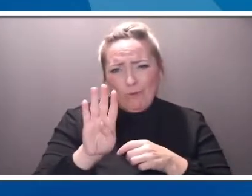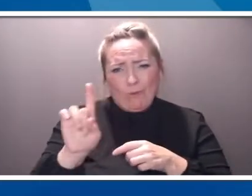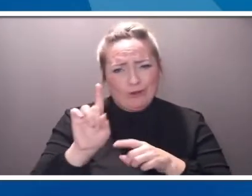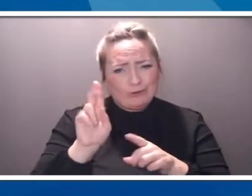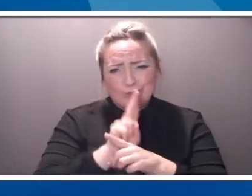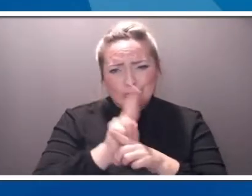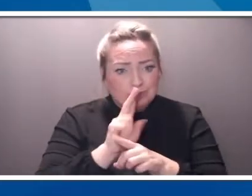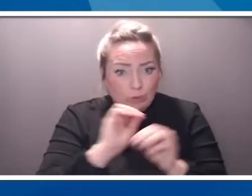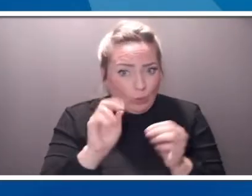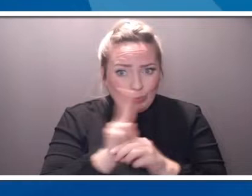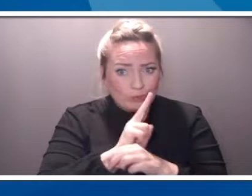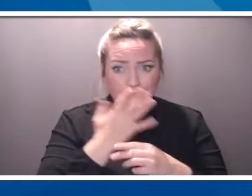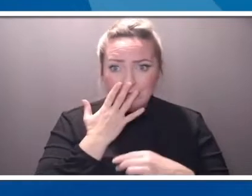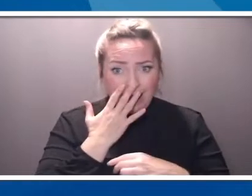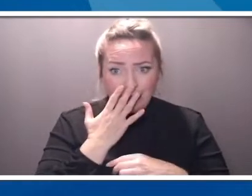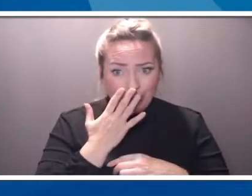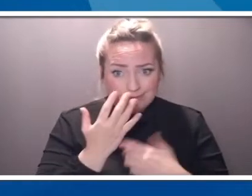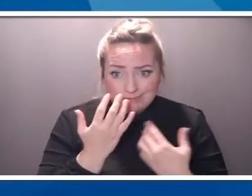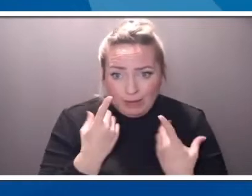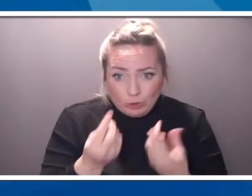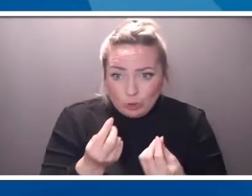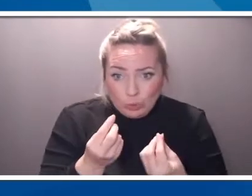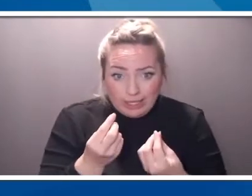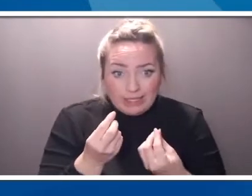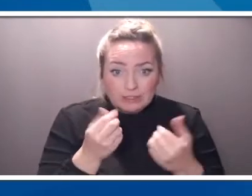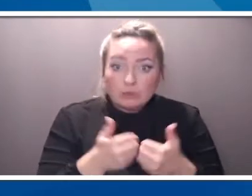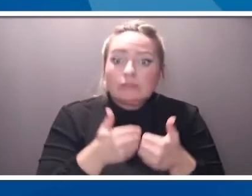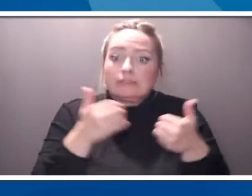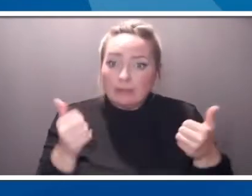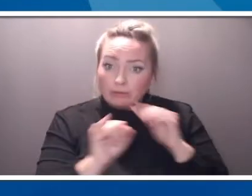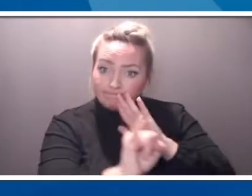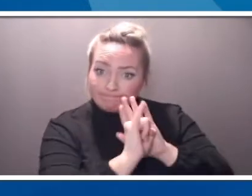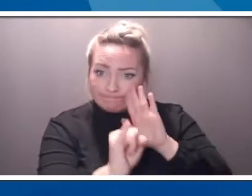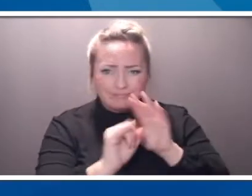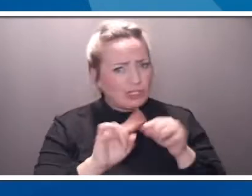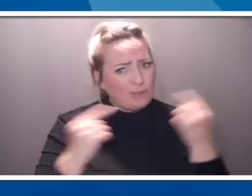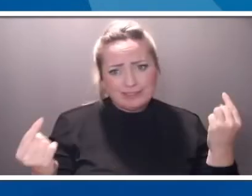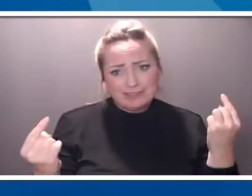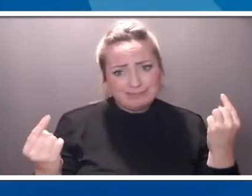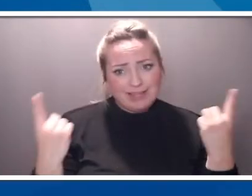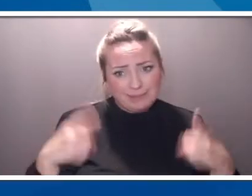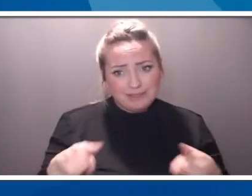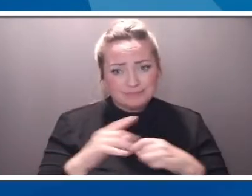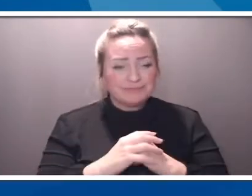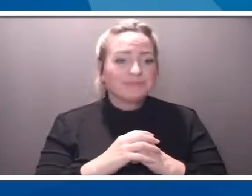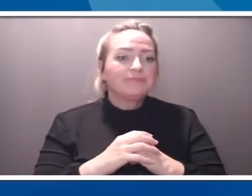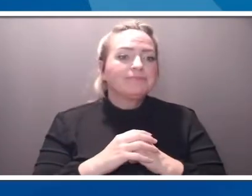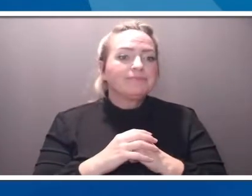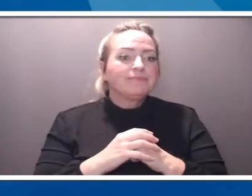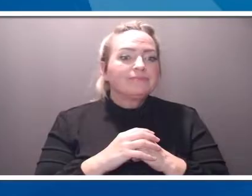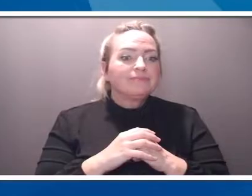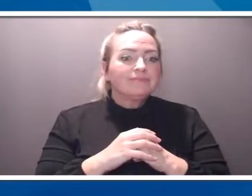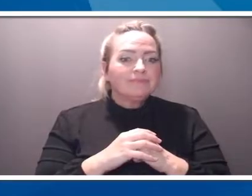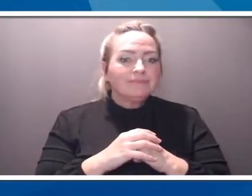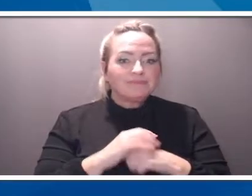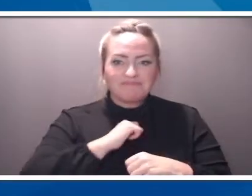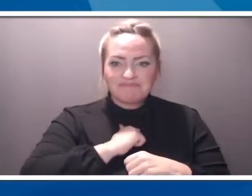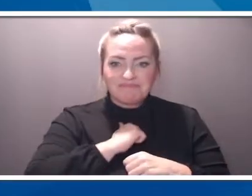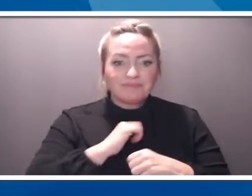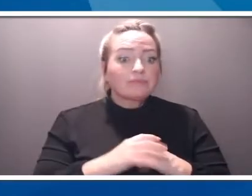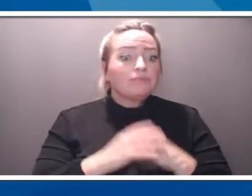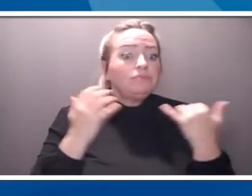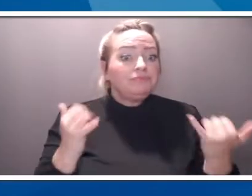out 141 because there is no use of color that I'm doing here to distinguish things, quite the opposite.